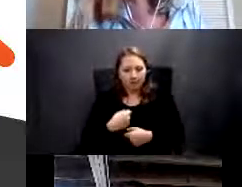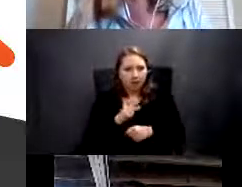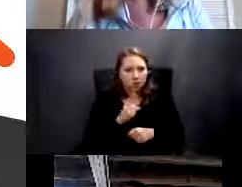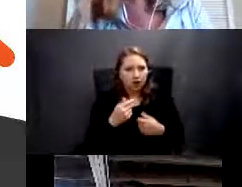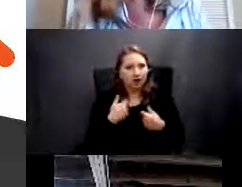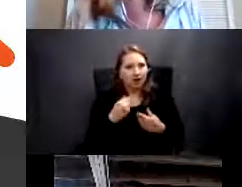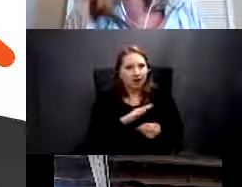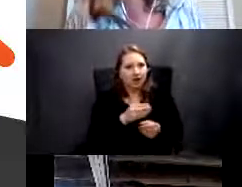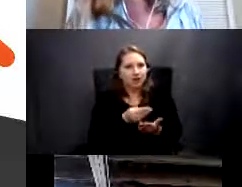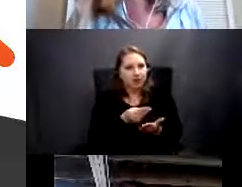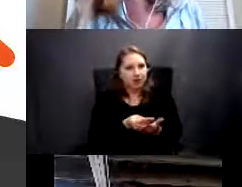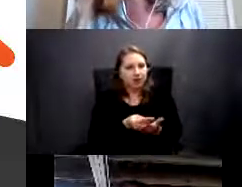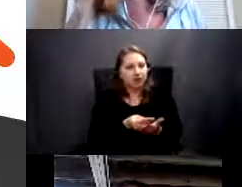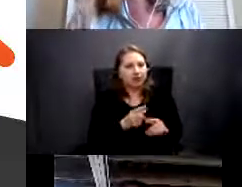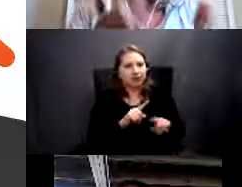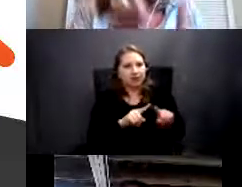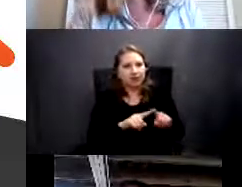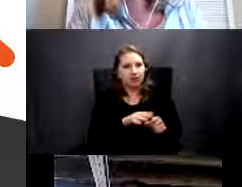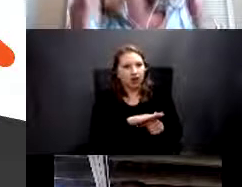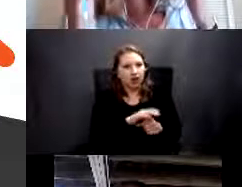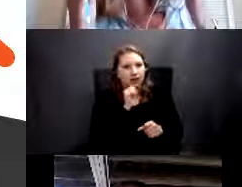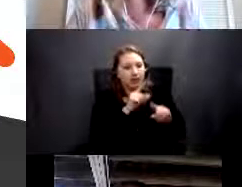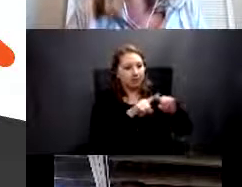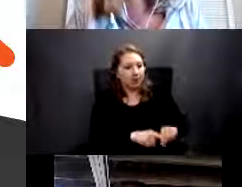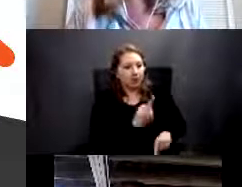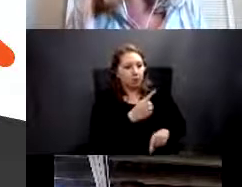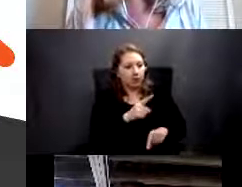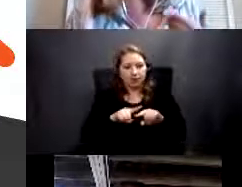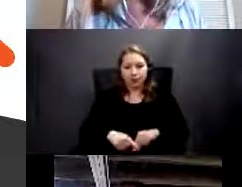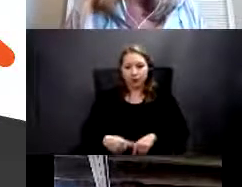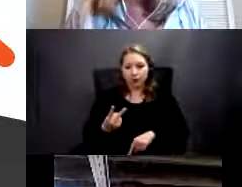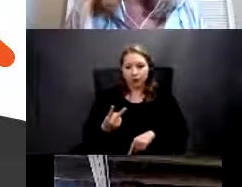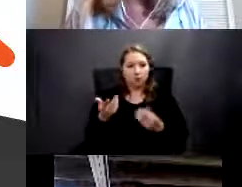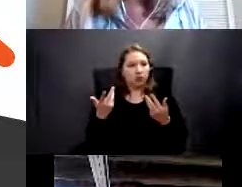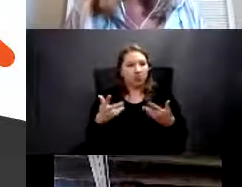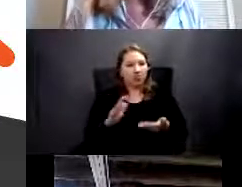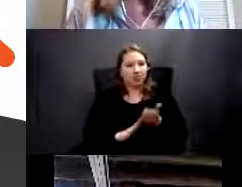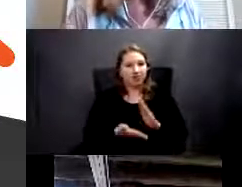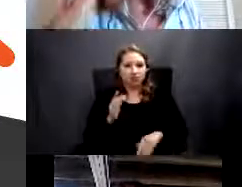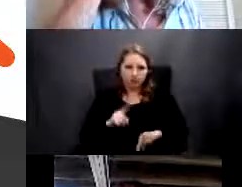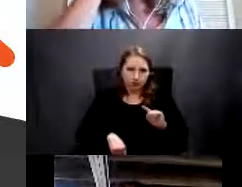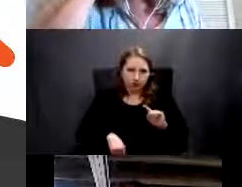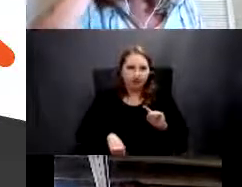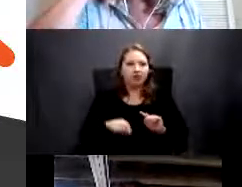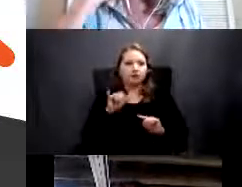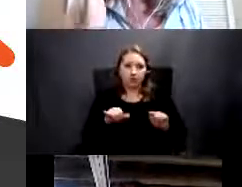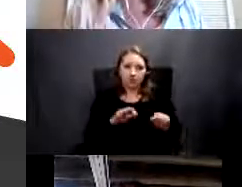a number of different areas rather than saying, this is what I'm going to do. That's been really important to me.